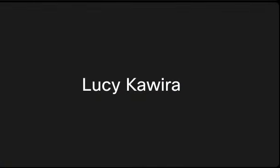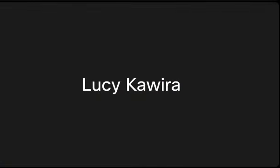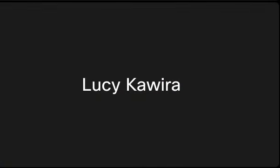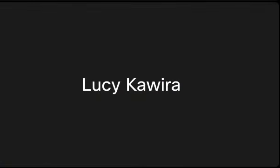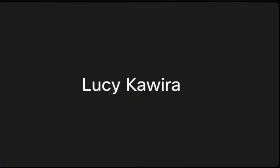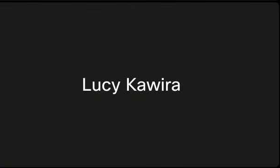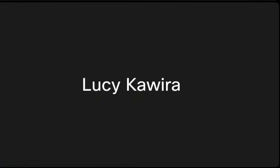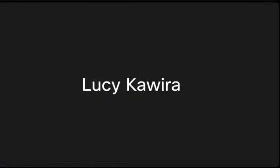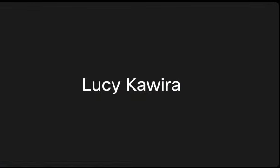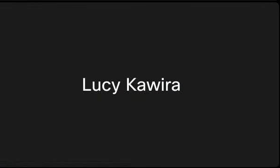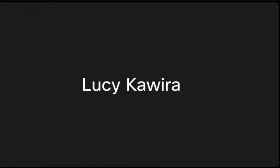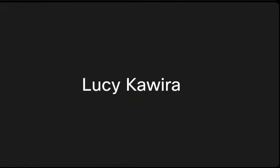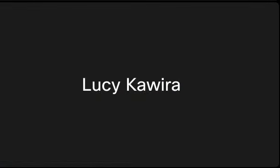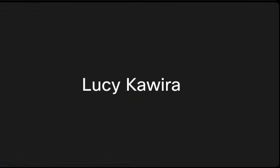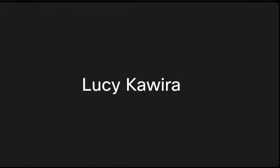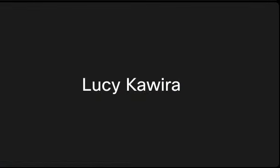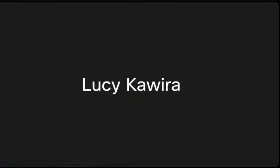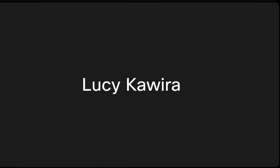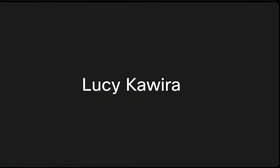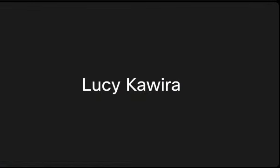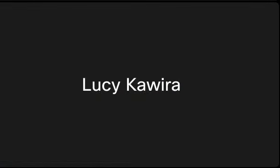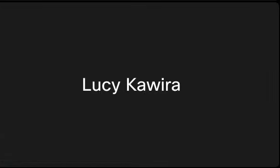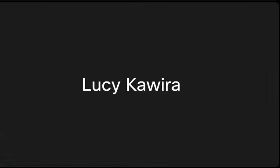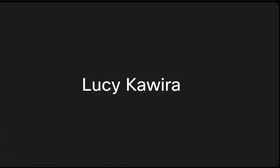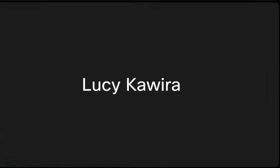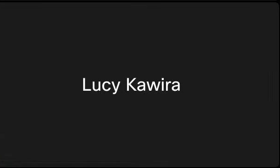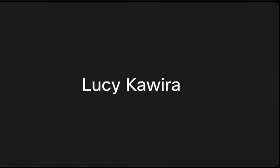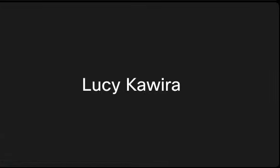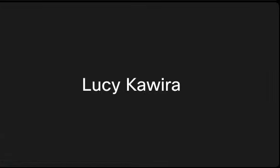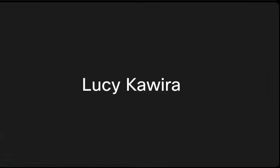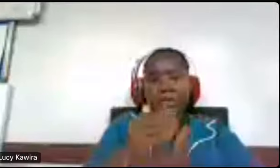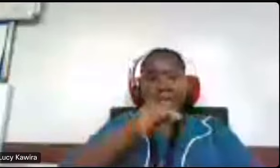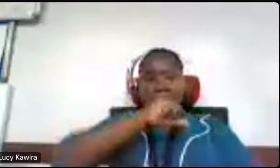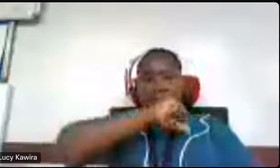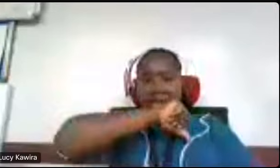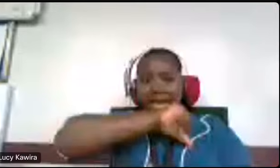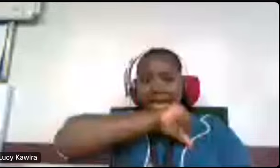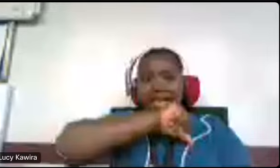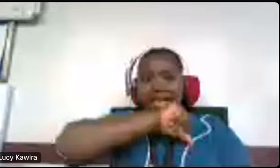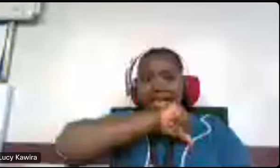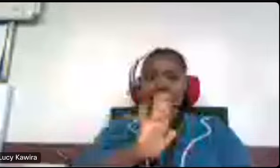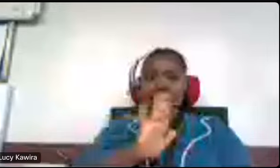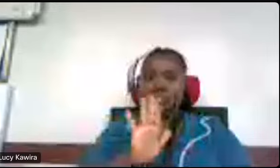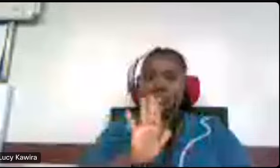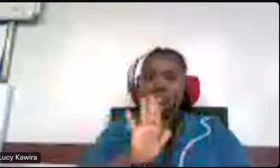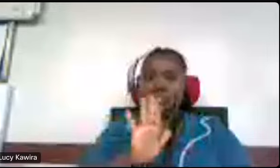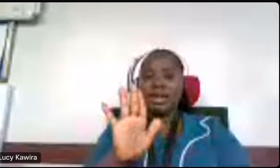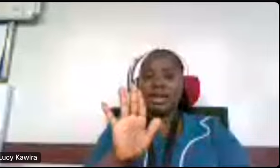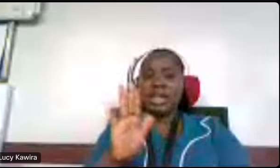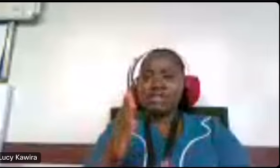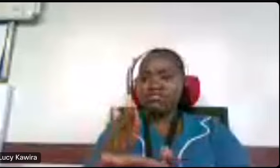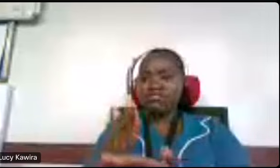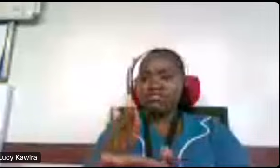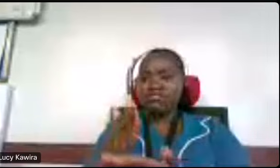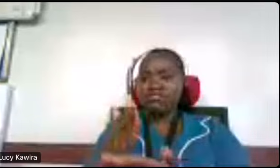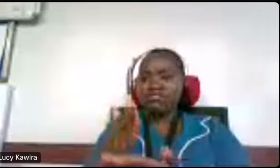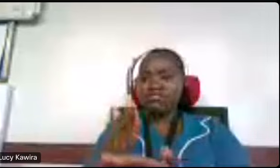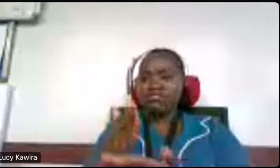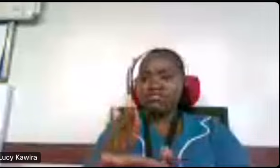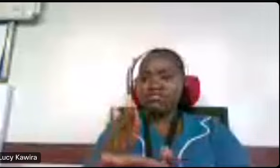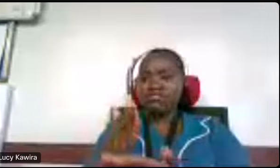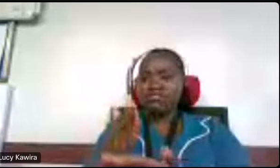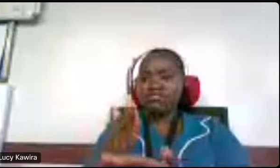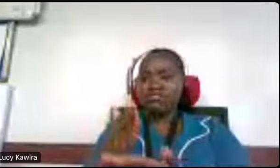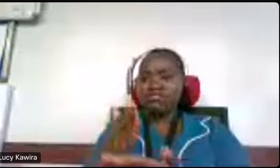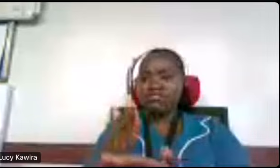members or to any other person, but the same is being plowed back to the organization purposes, which I've said fall within